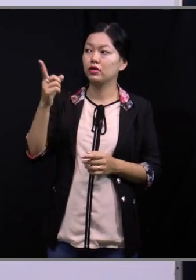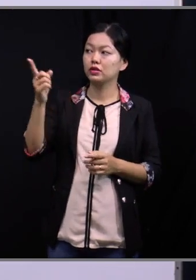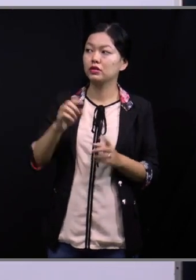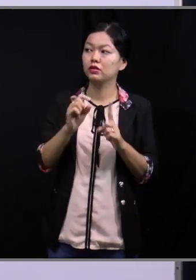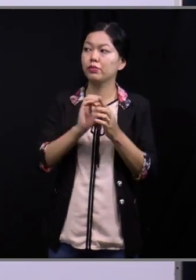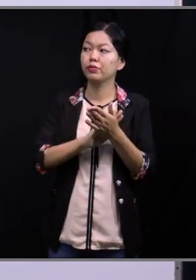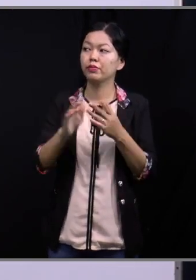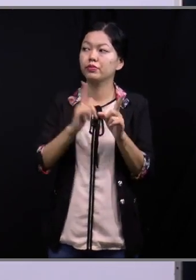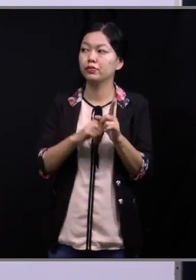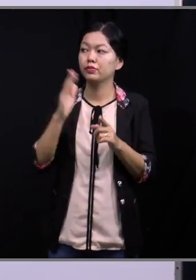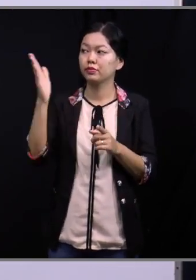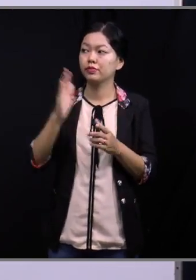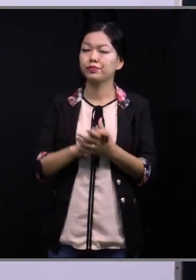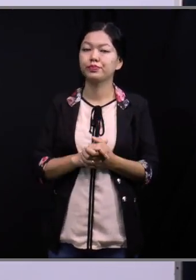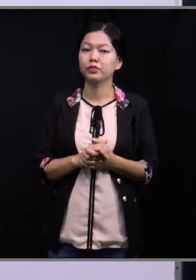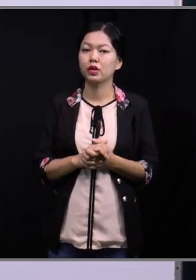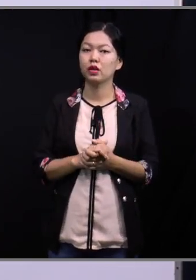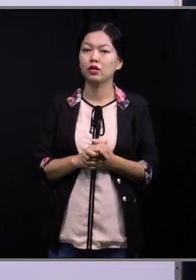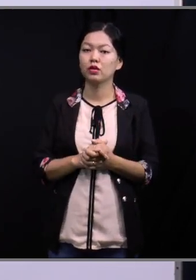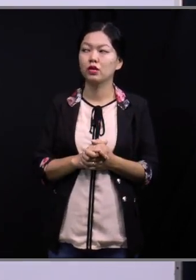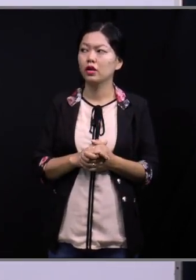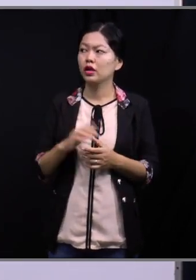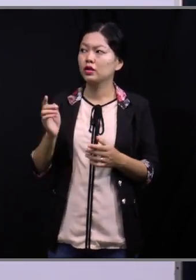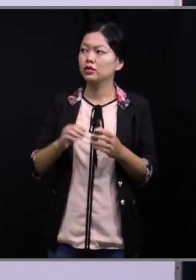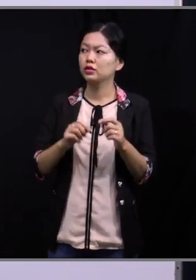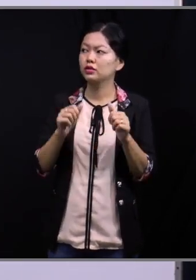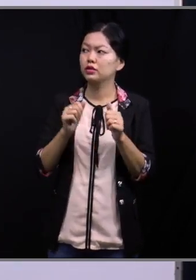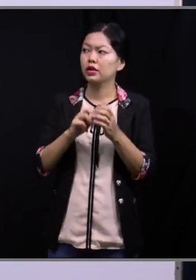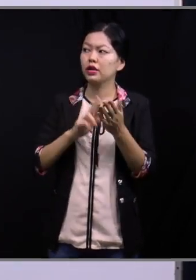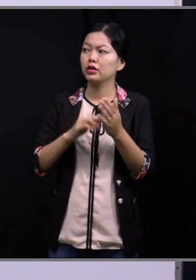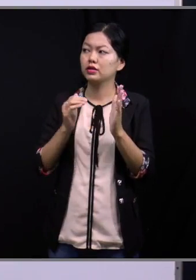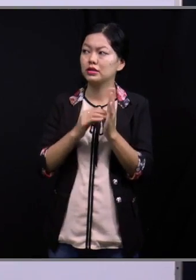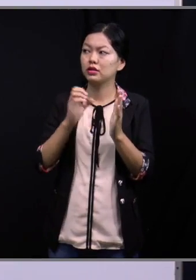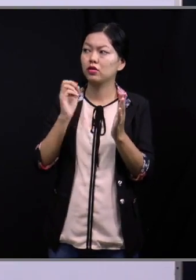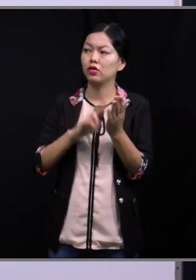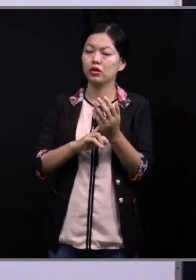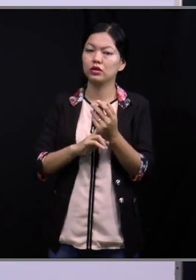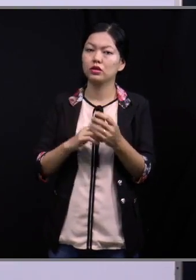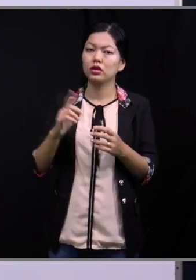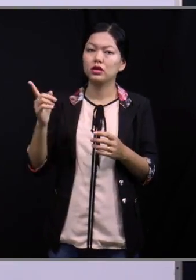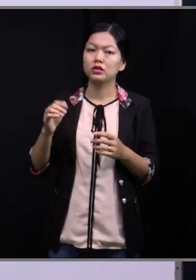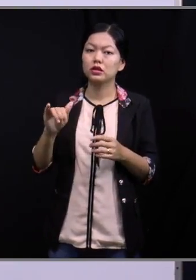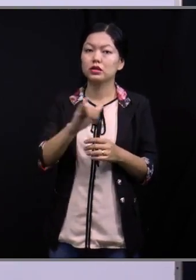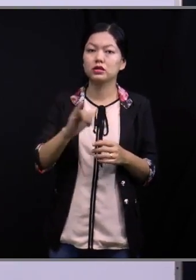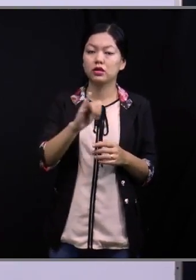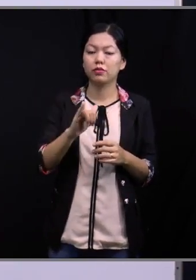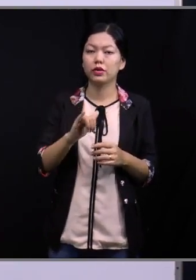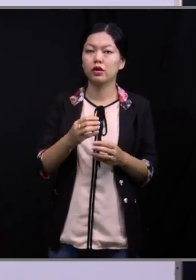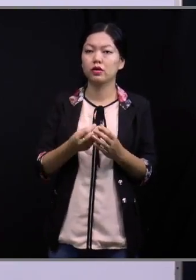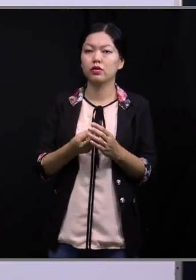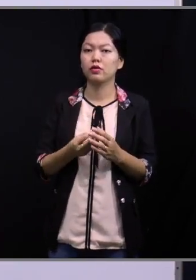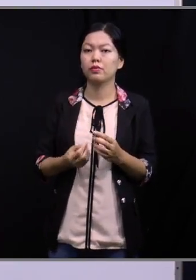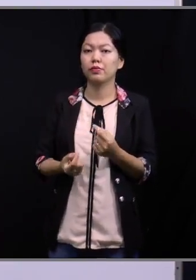all these angiospermae, they are also known as flowering plants. All the flowering plants have been placed under